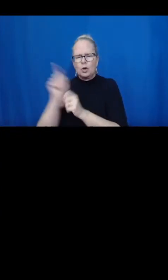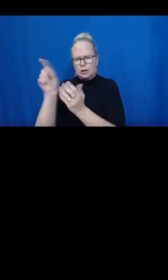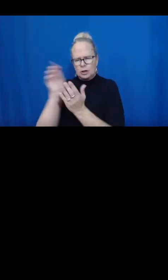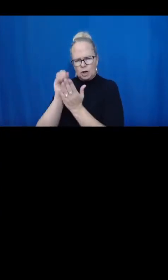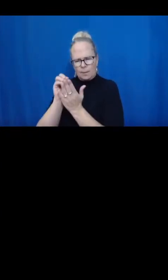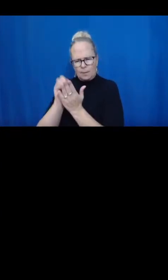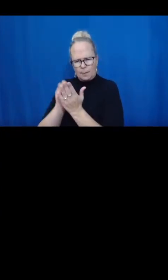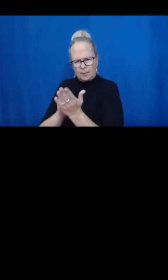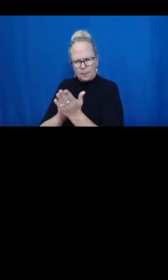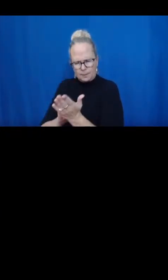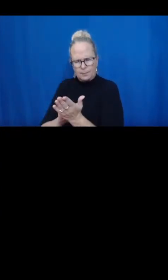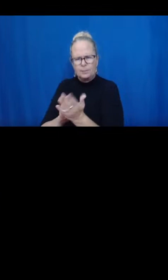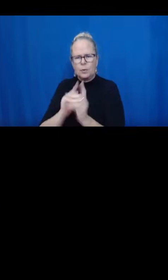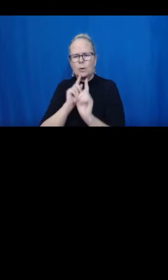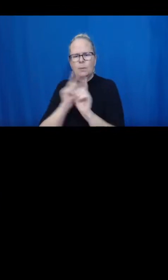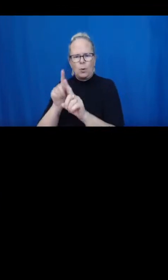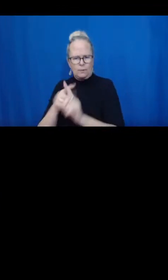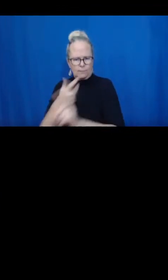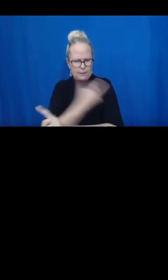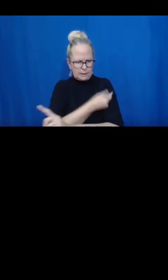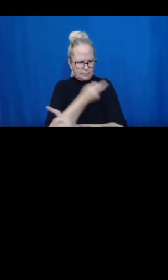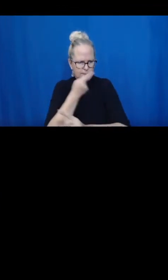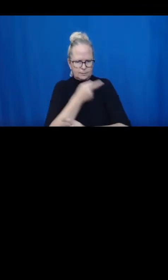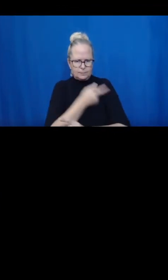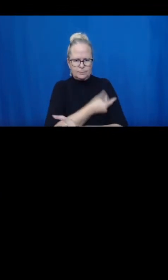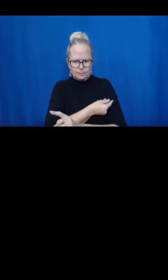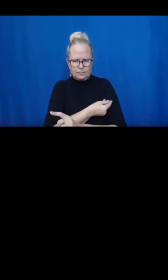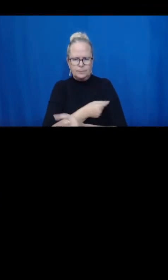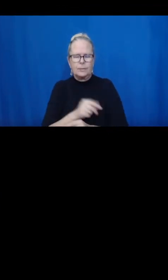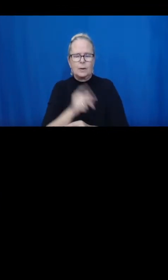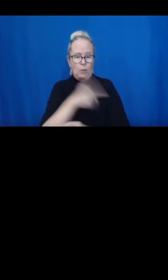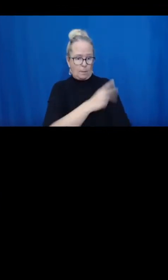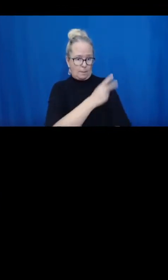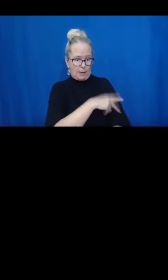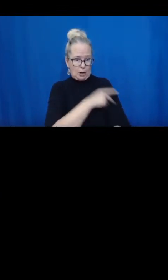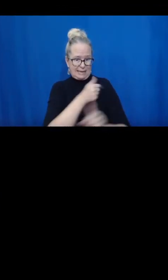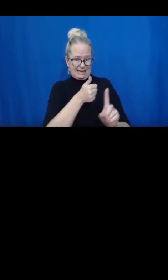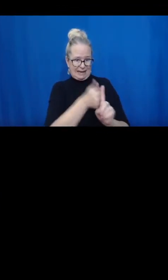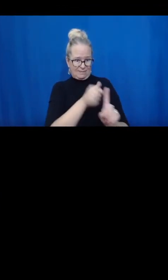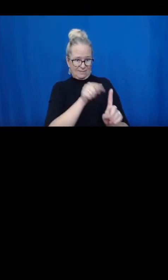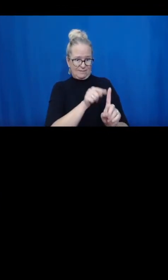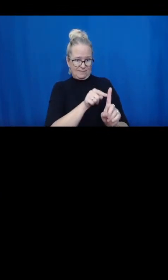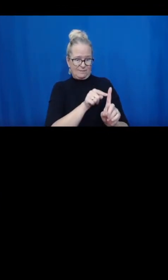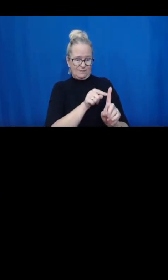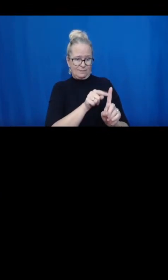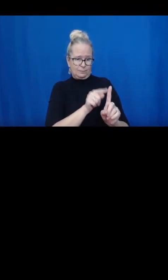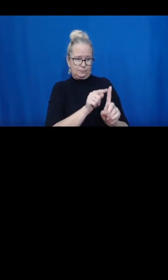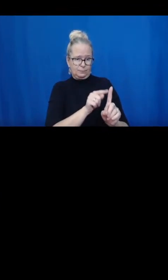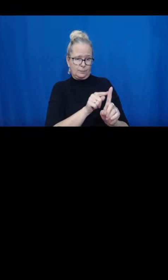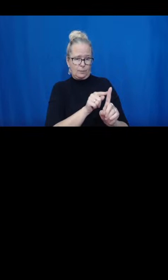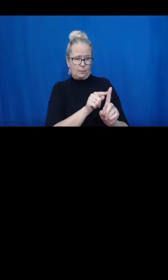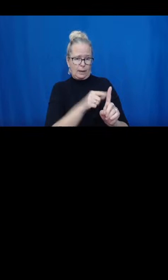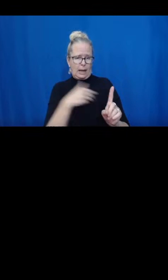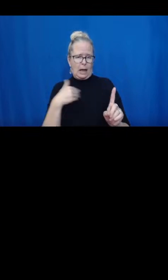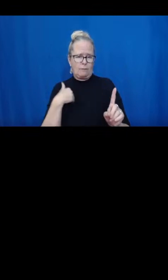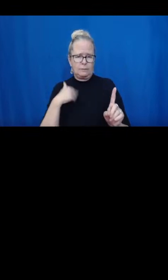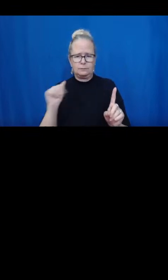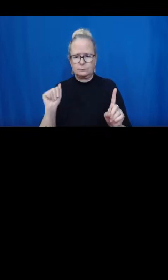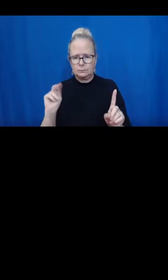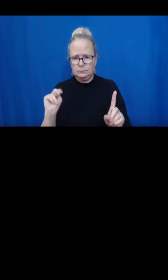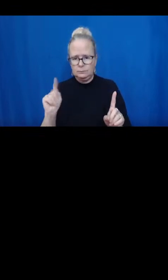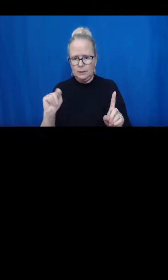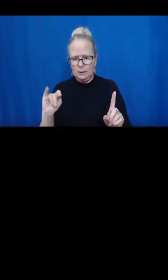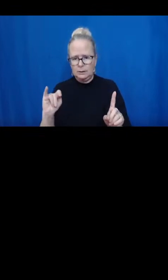anti-CD20 antibodies as well. And I think they're part of a national collaboration to do that work. And many of our patients are